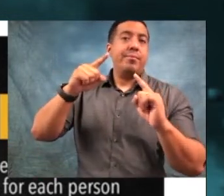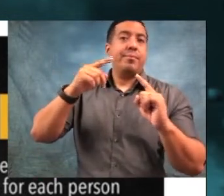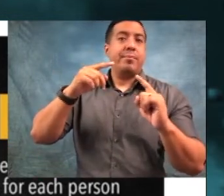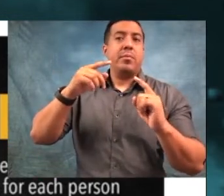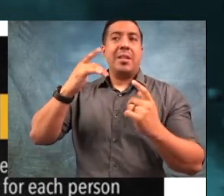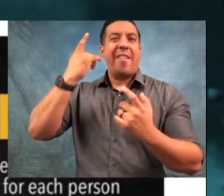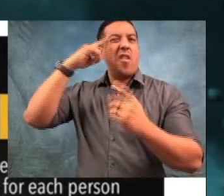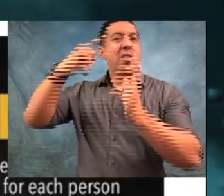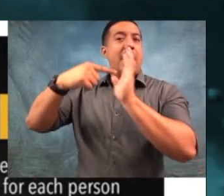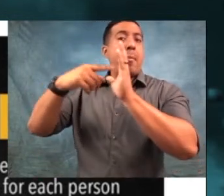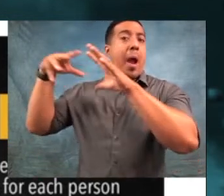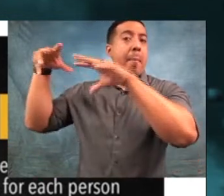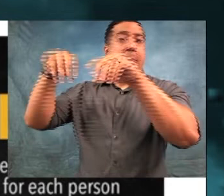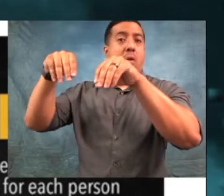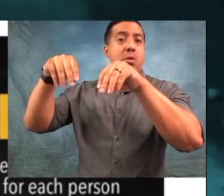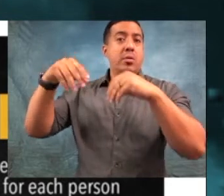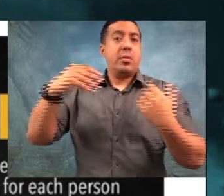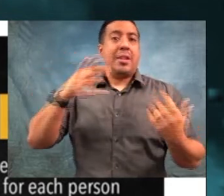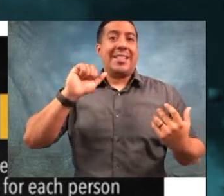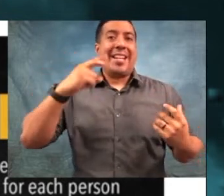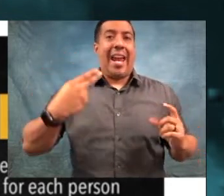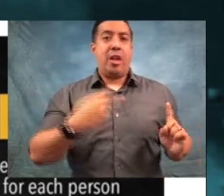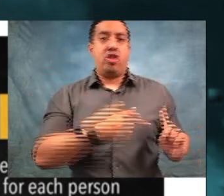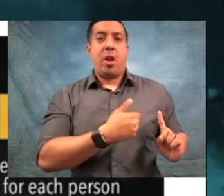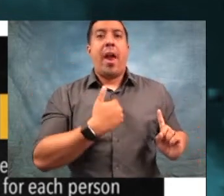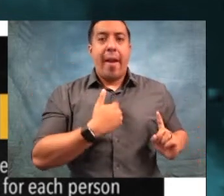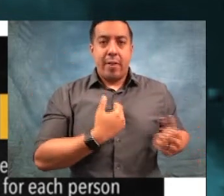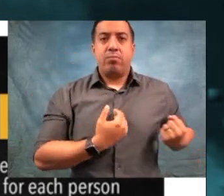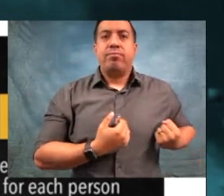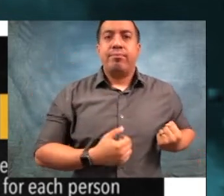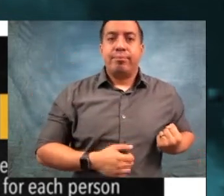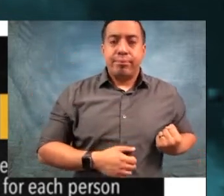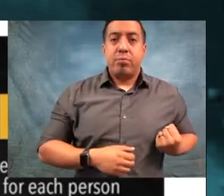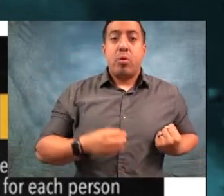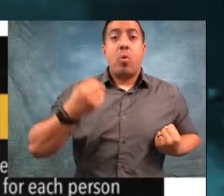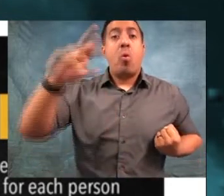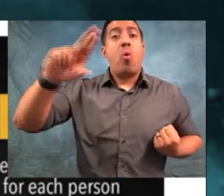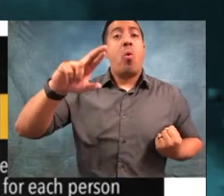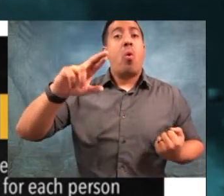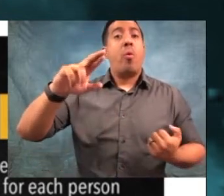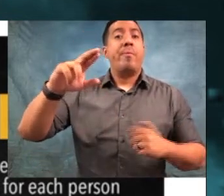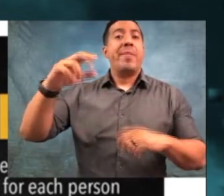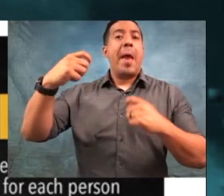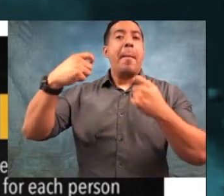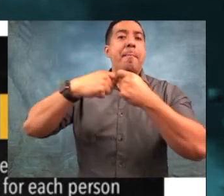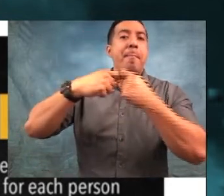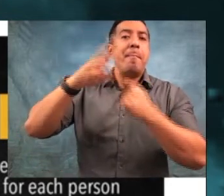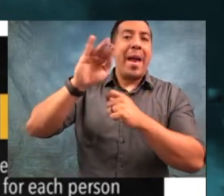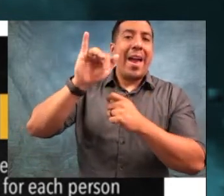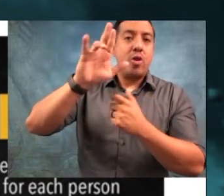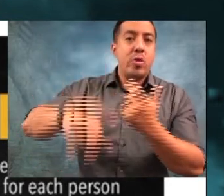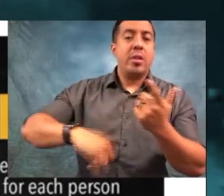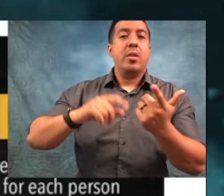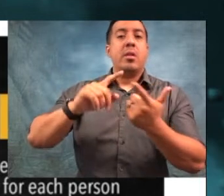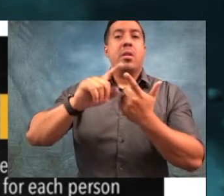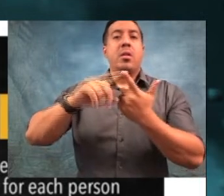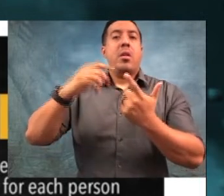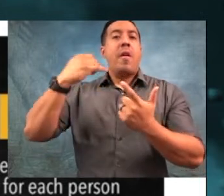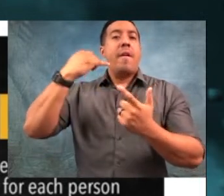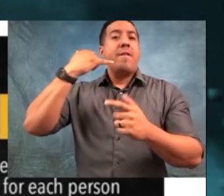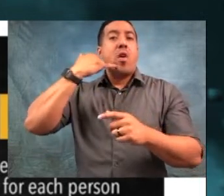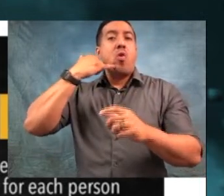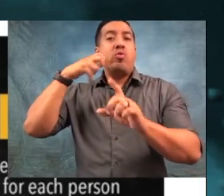cards won't work if we don't have power, for example. And then keep a radio, batteries,